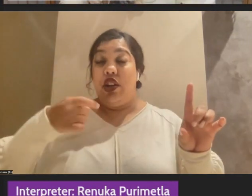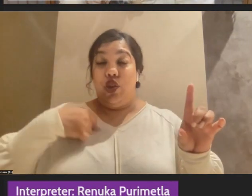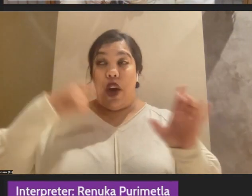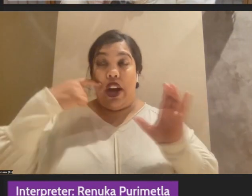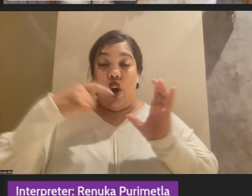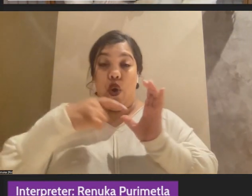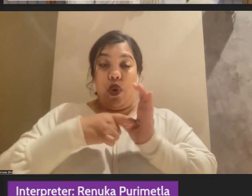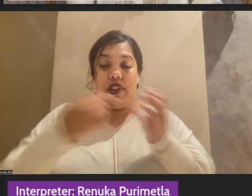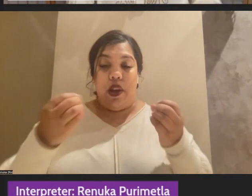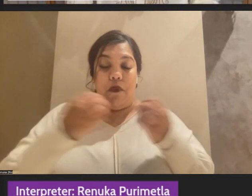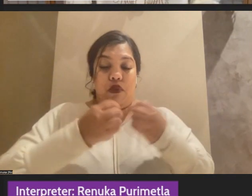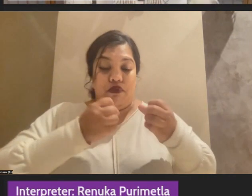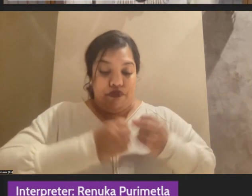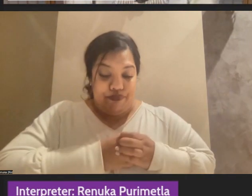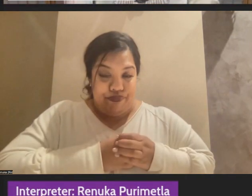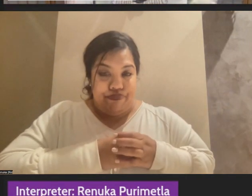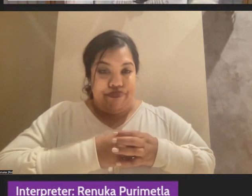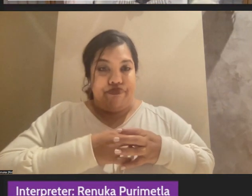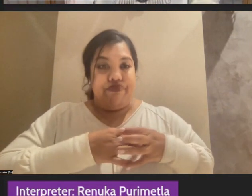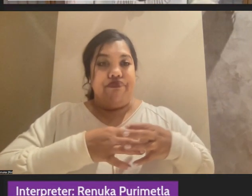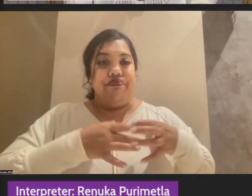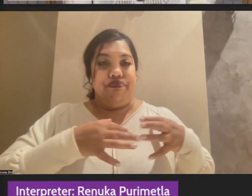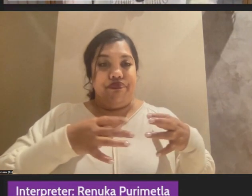Therein lies the question for us to explore.